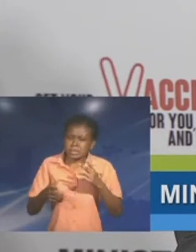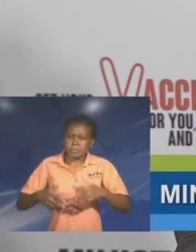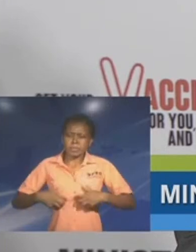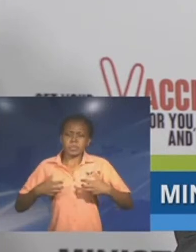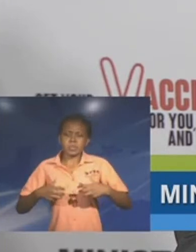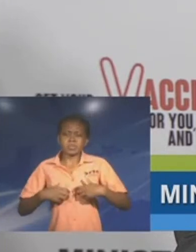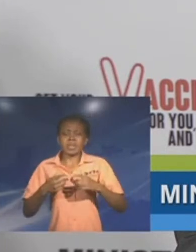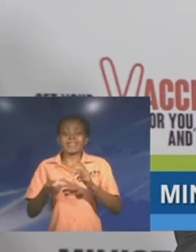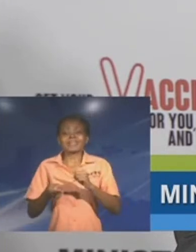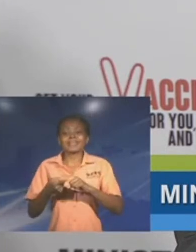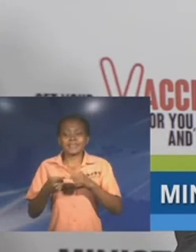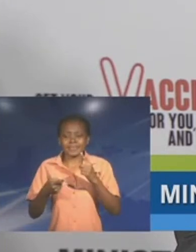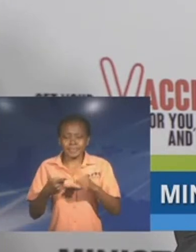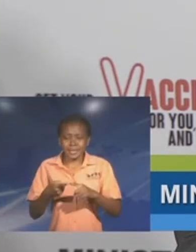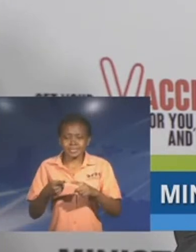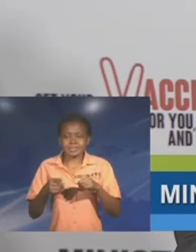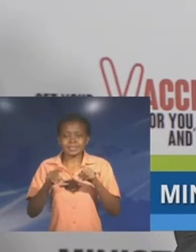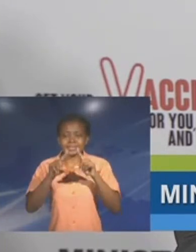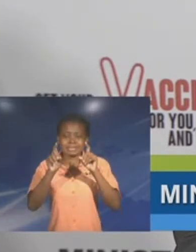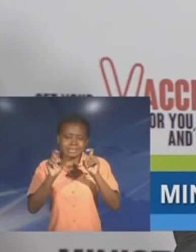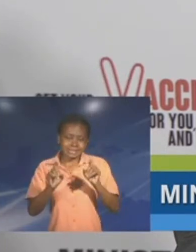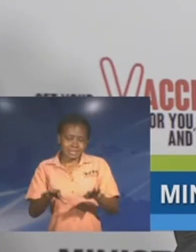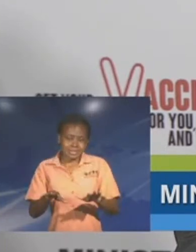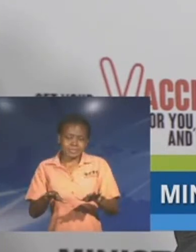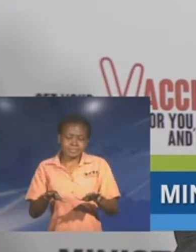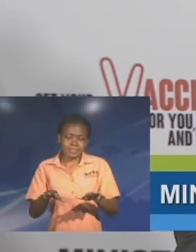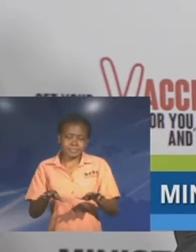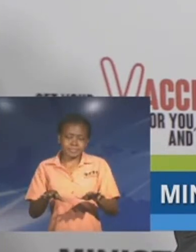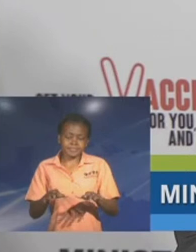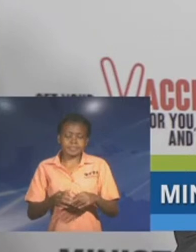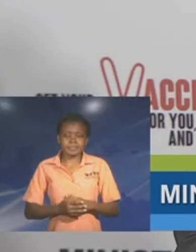taken and sent. So that determination is done on clinical grounds.